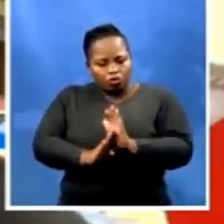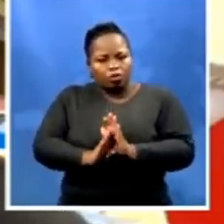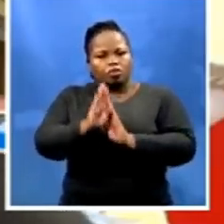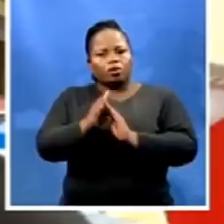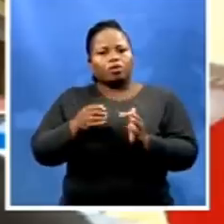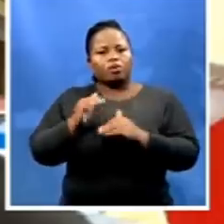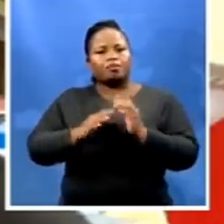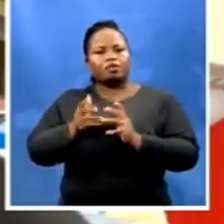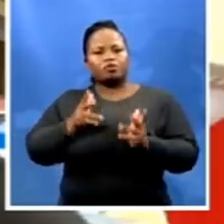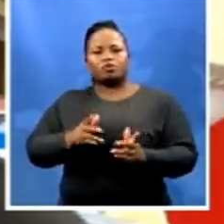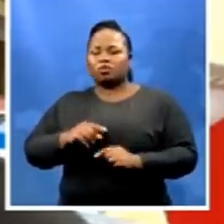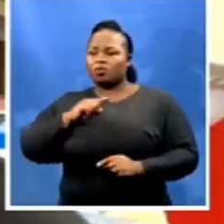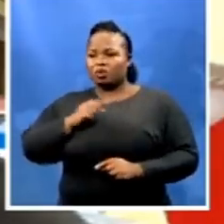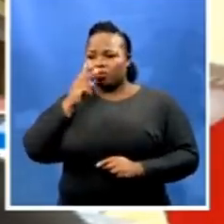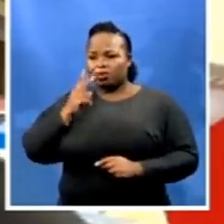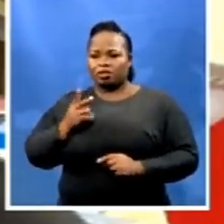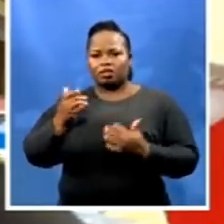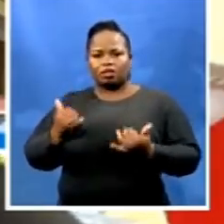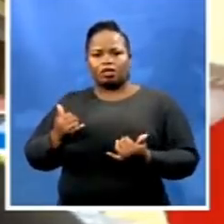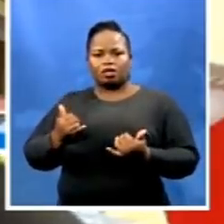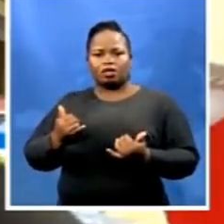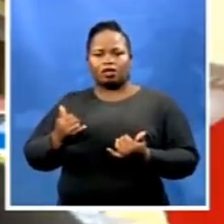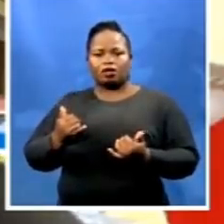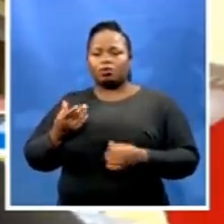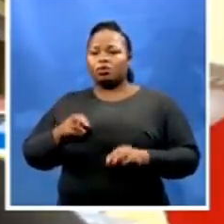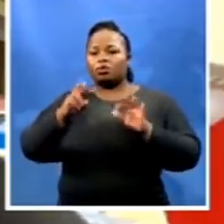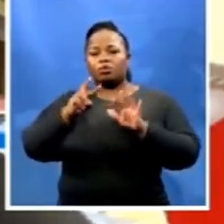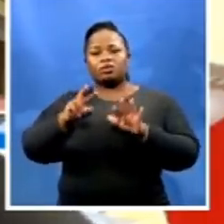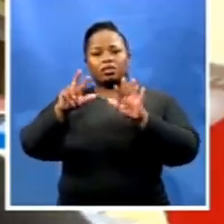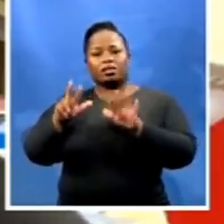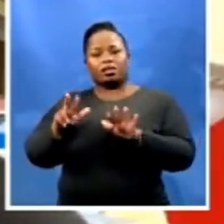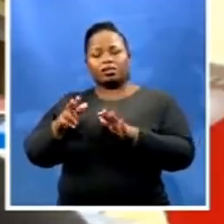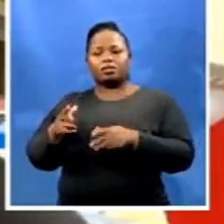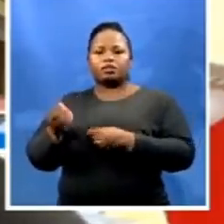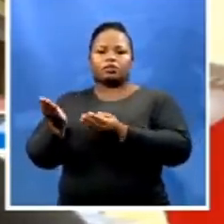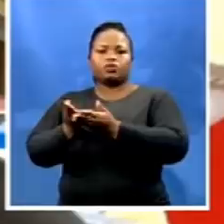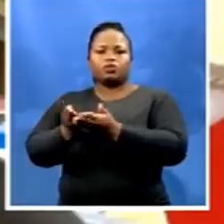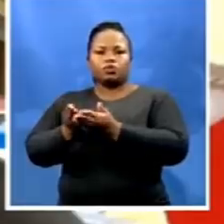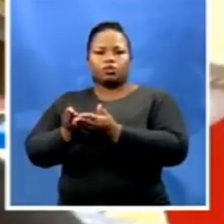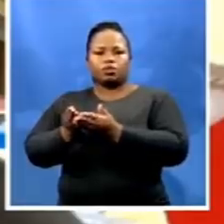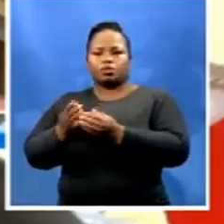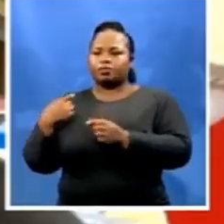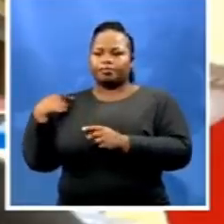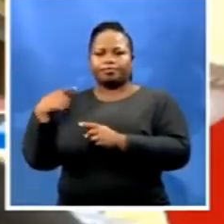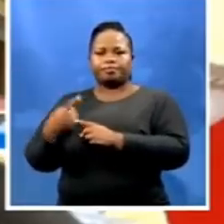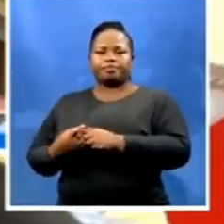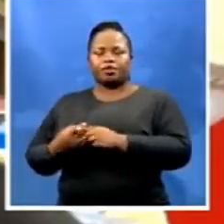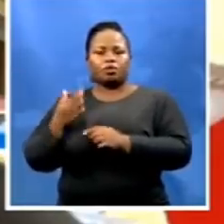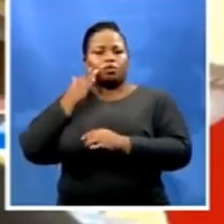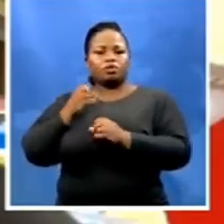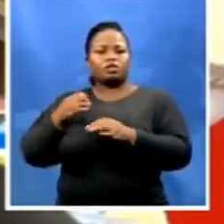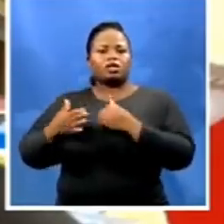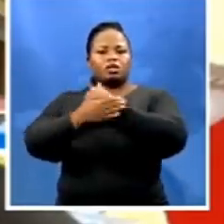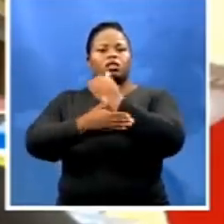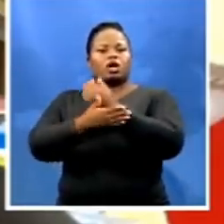nation. 28 schools have been vandalized in the province since the lockdown. We really cannot say exactly